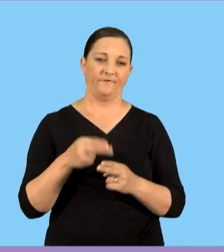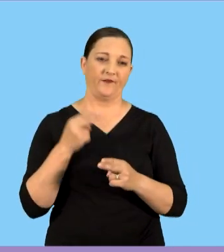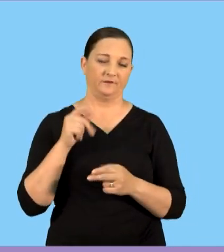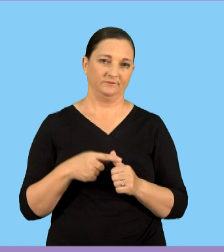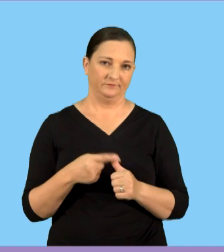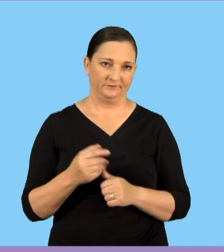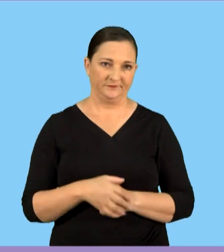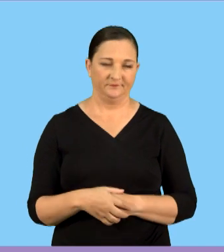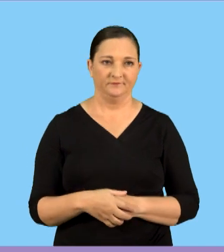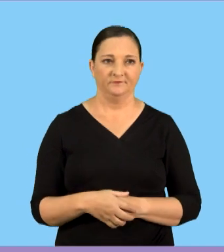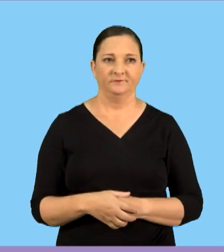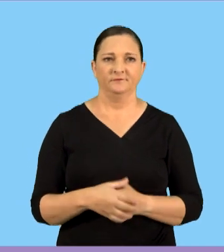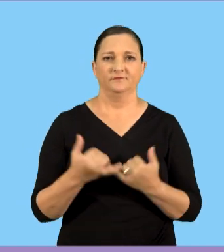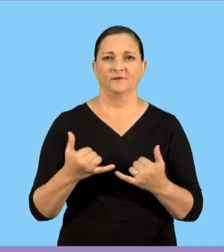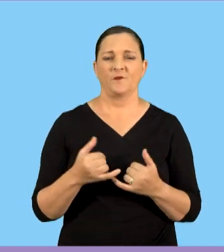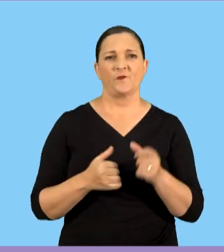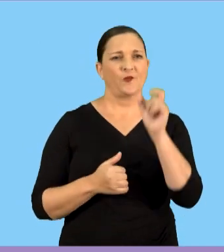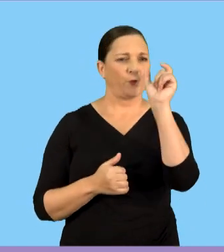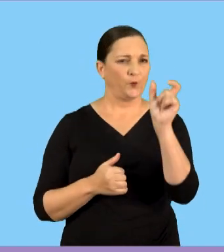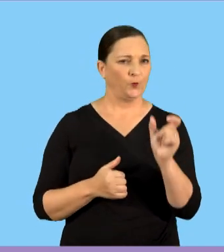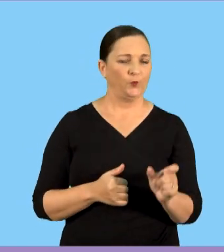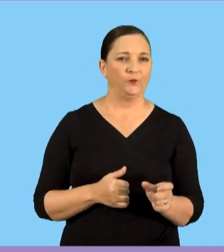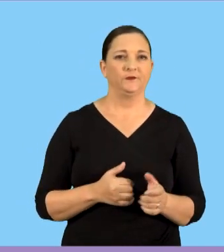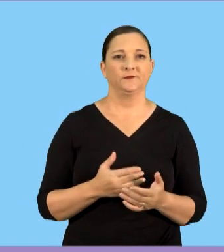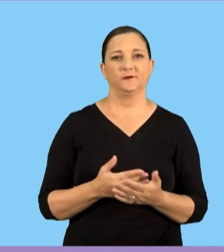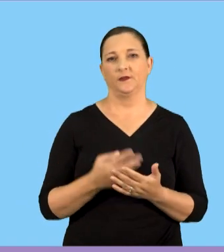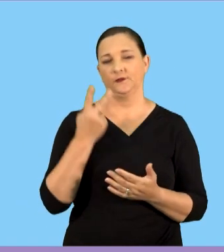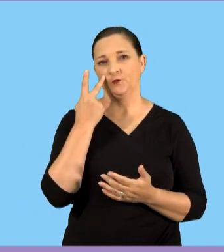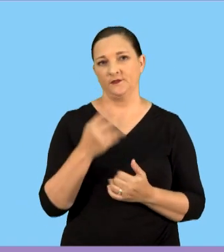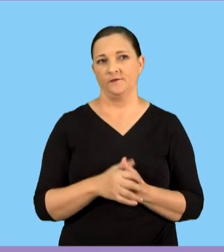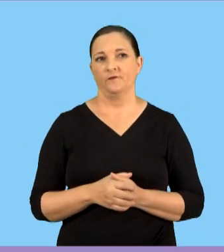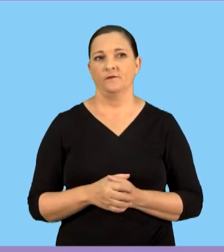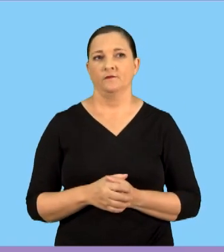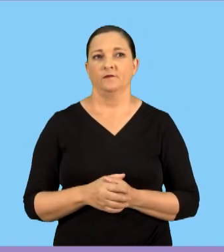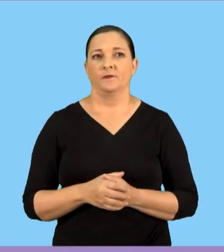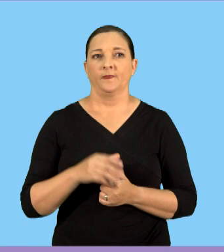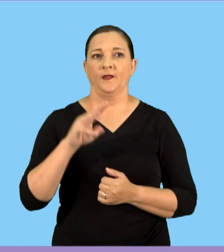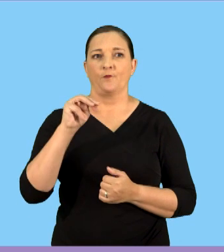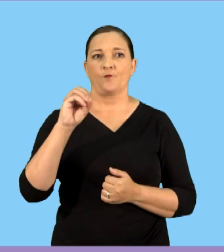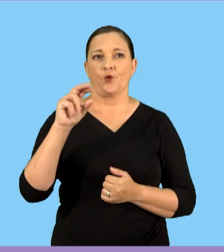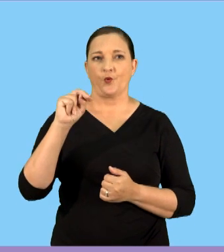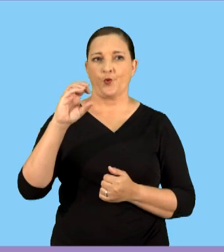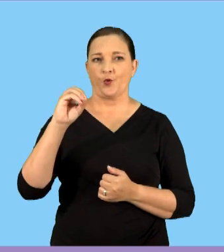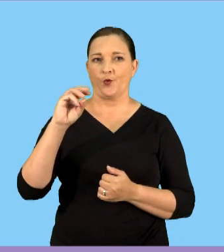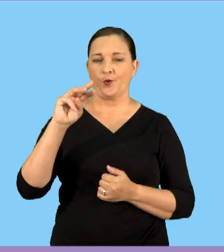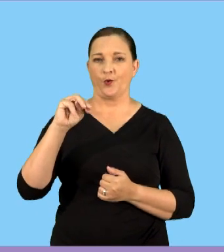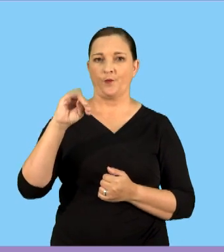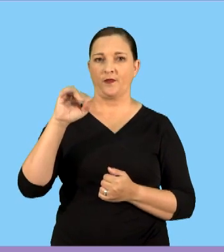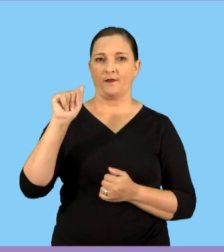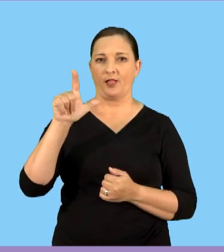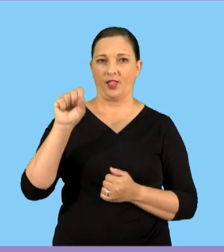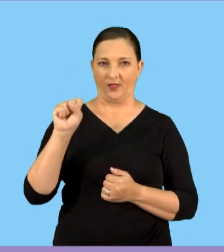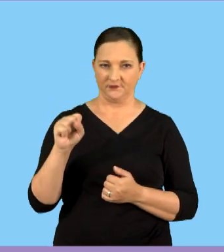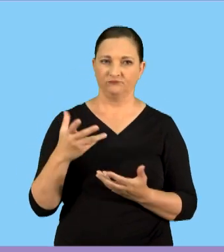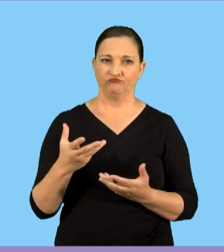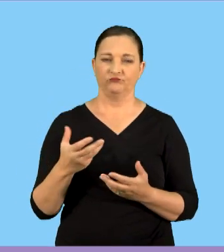1/3. And that is going to be the final answer. Let's look at some keywords that we're going to be using during this lesson. So we